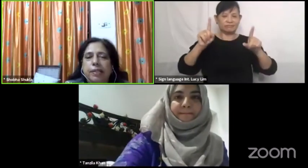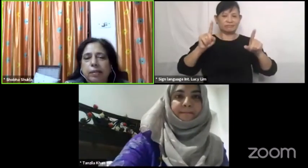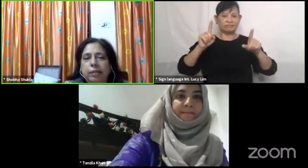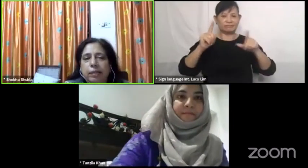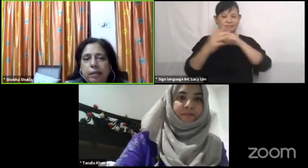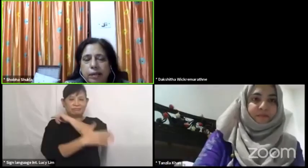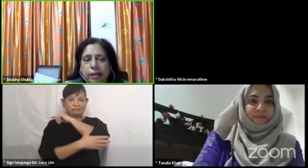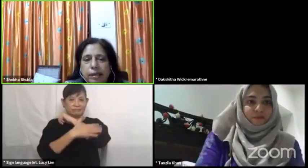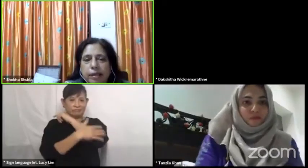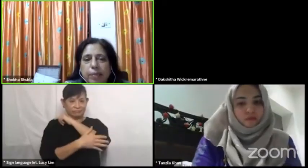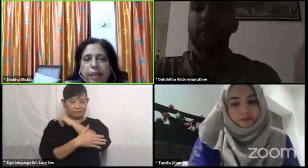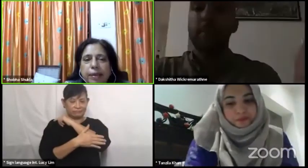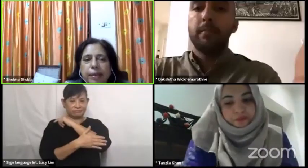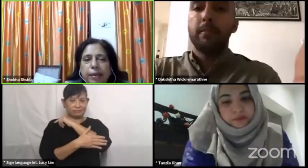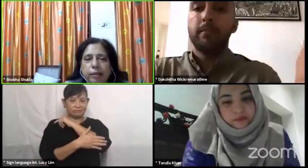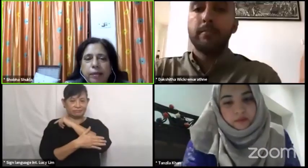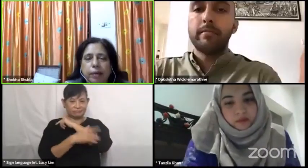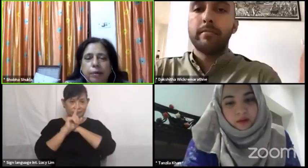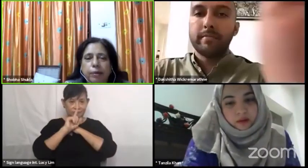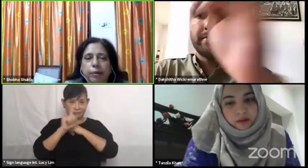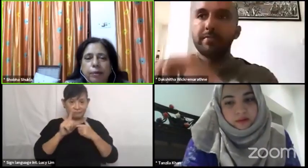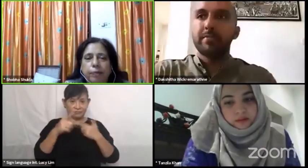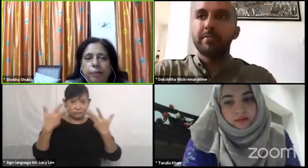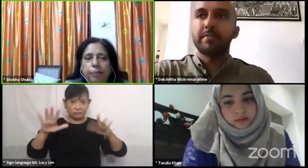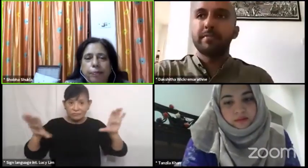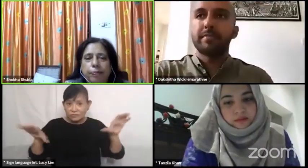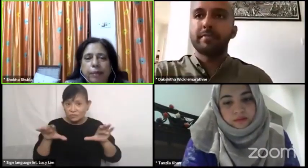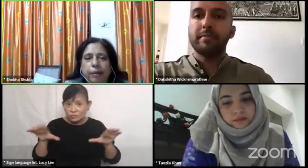countries. Is it being done now?